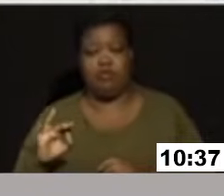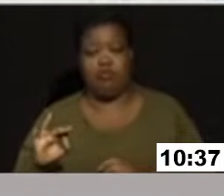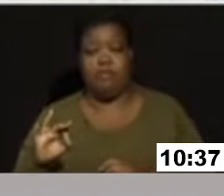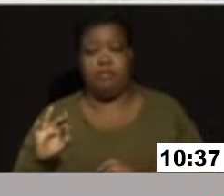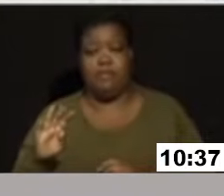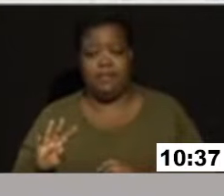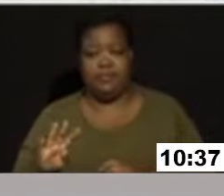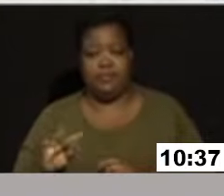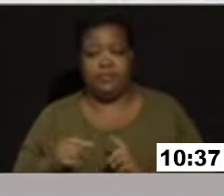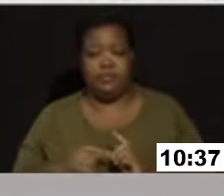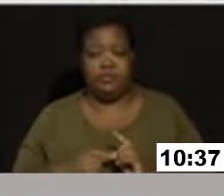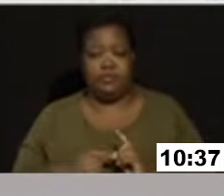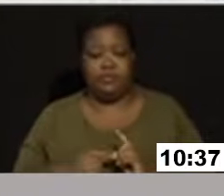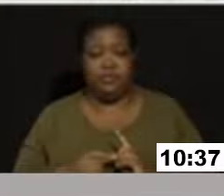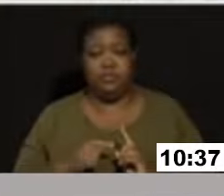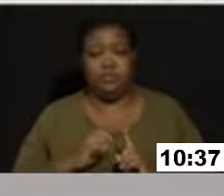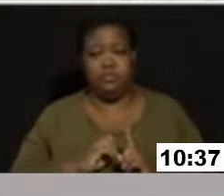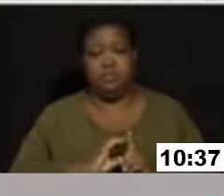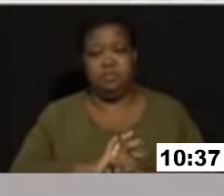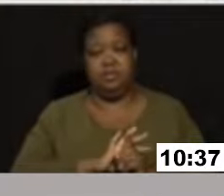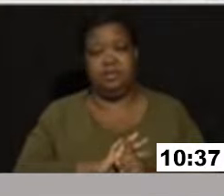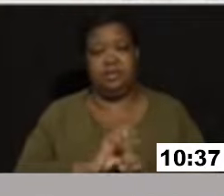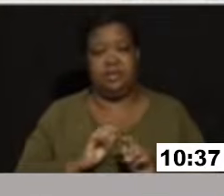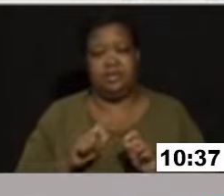Yes. Because he hasn't implicated anybody.